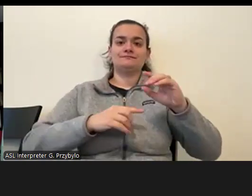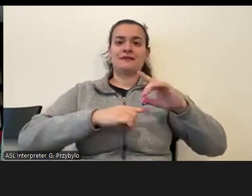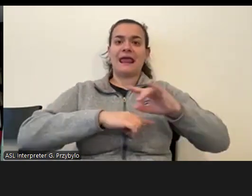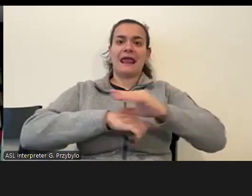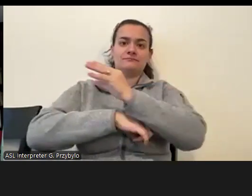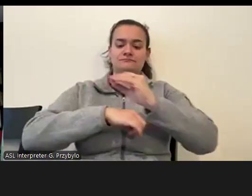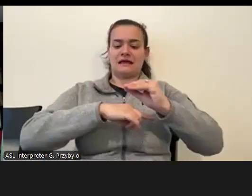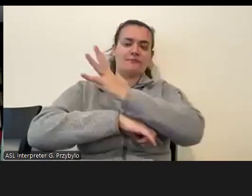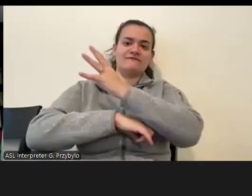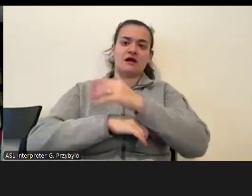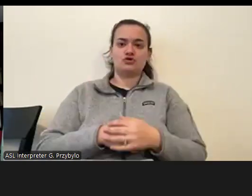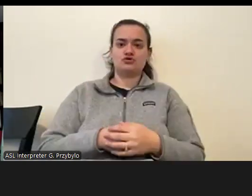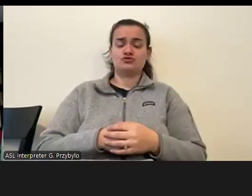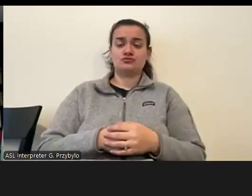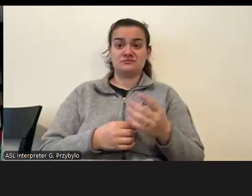Any questions?